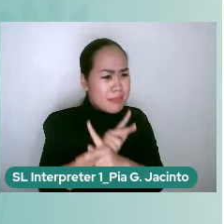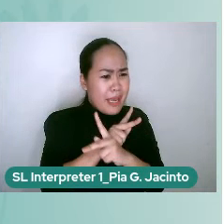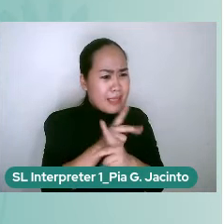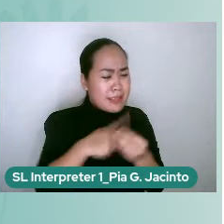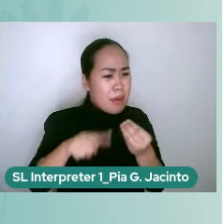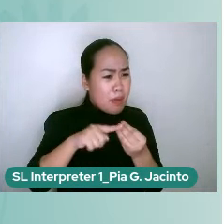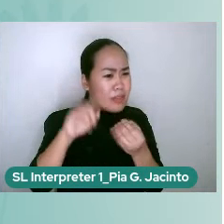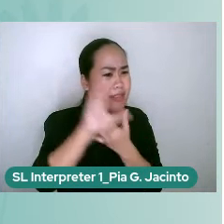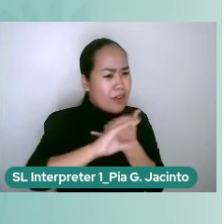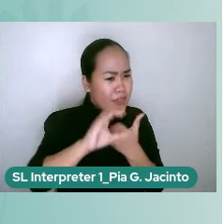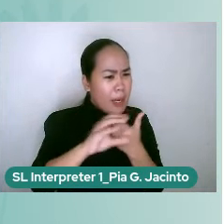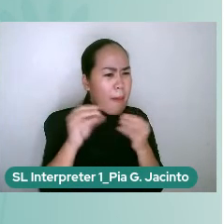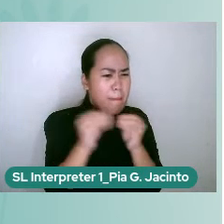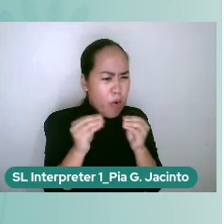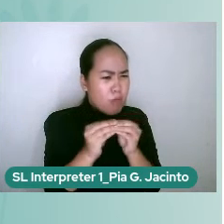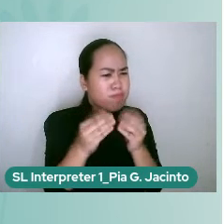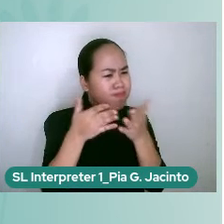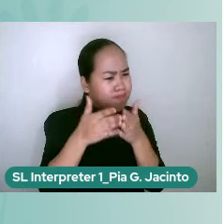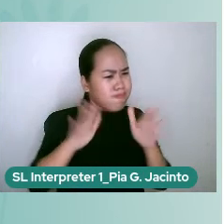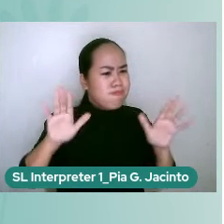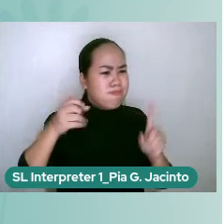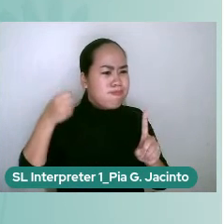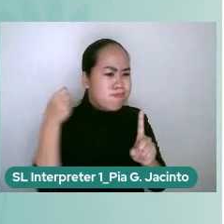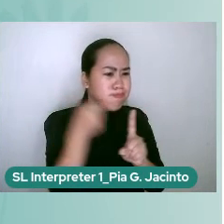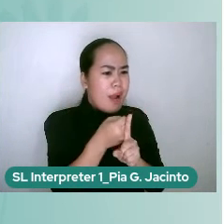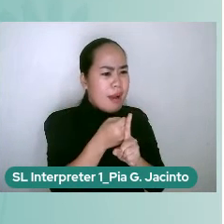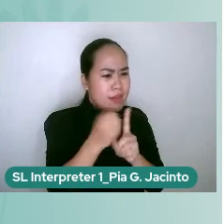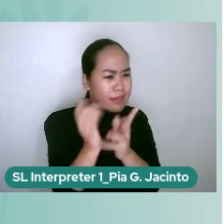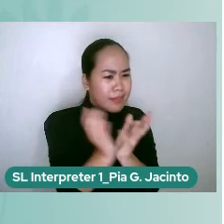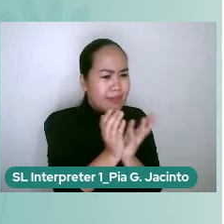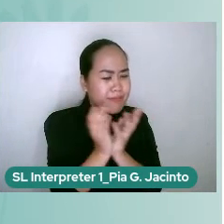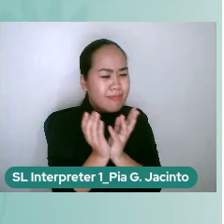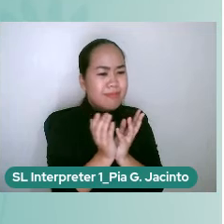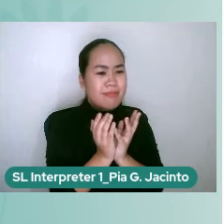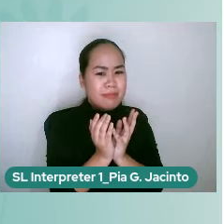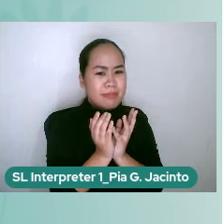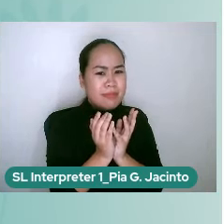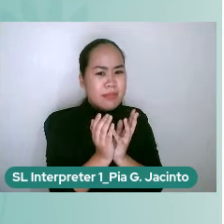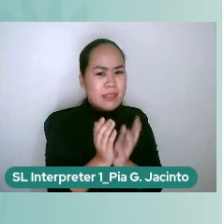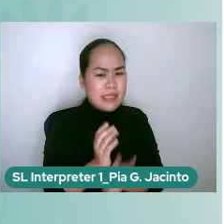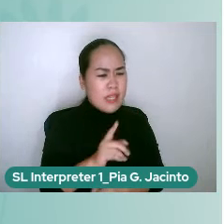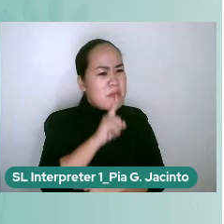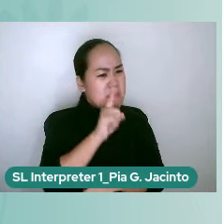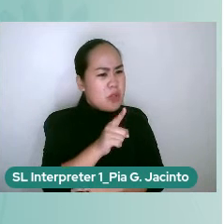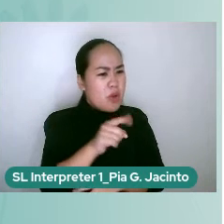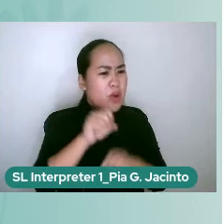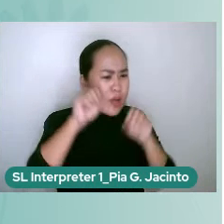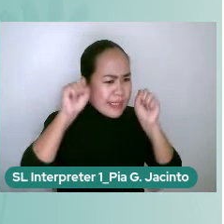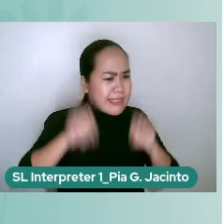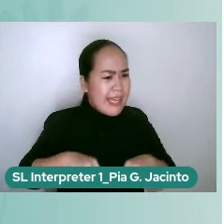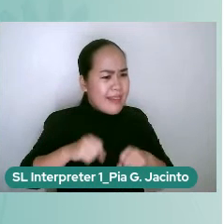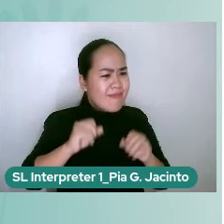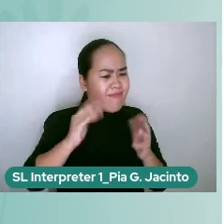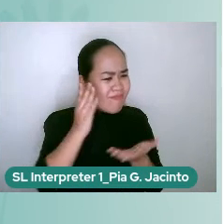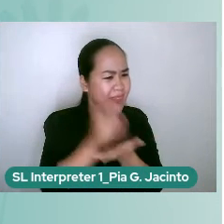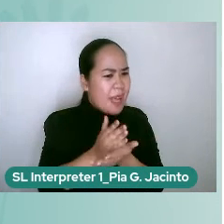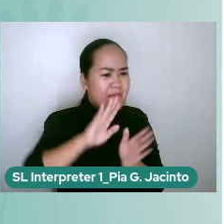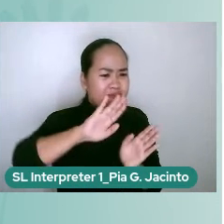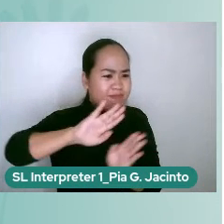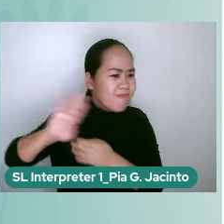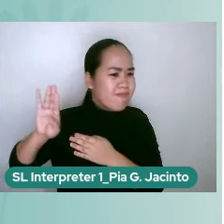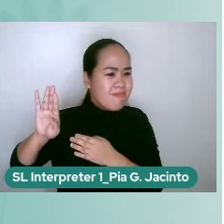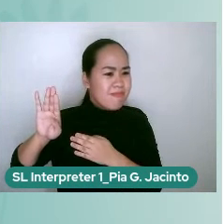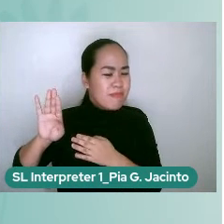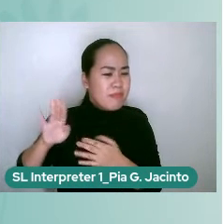has a broader impact on society and on economies. When deaths can be avoided, we ultimately see that